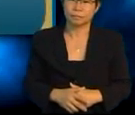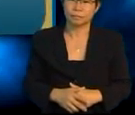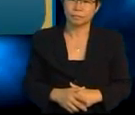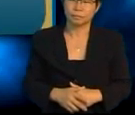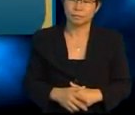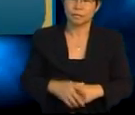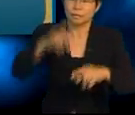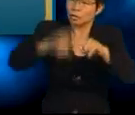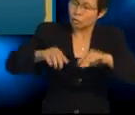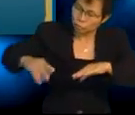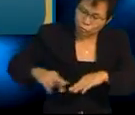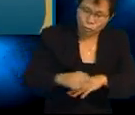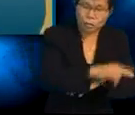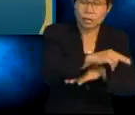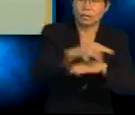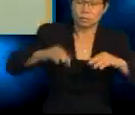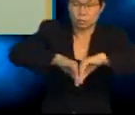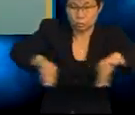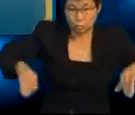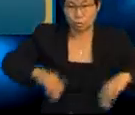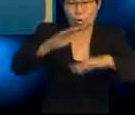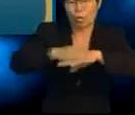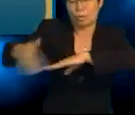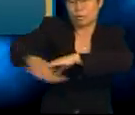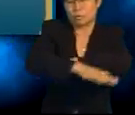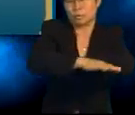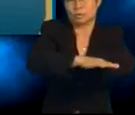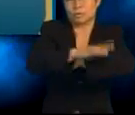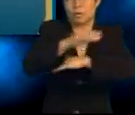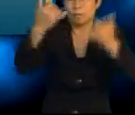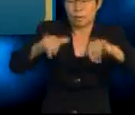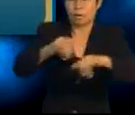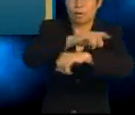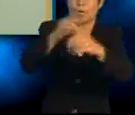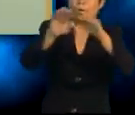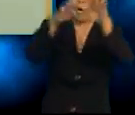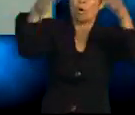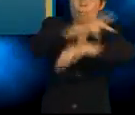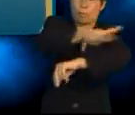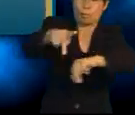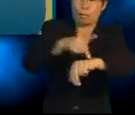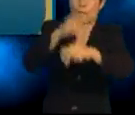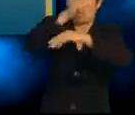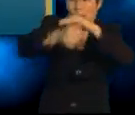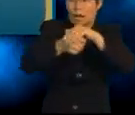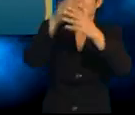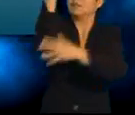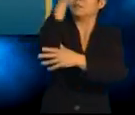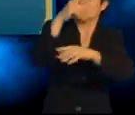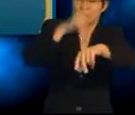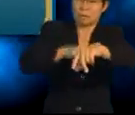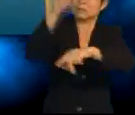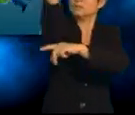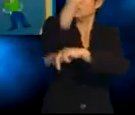Do not swim in the open sea, play in an open field, or hide under a tree during